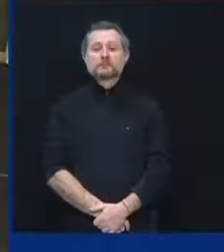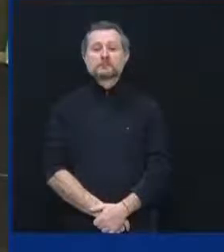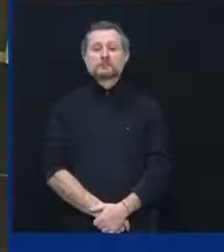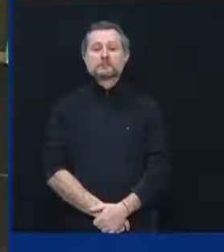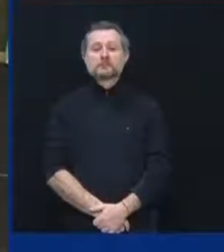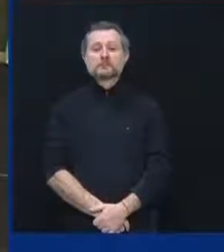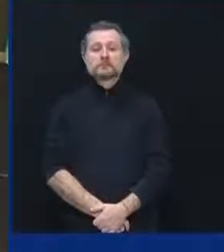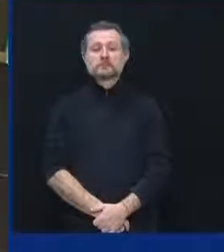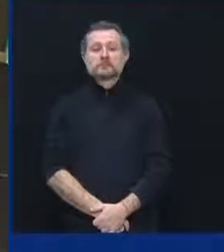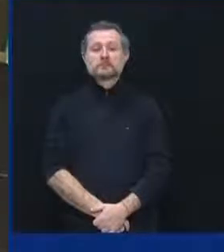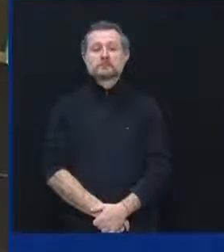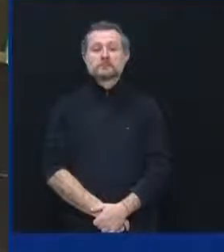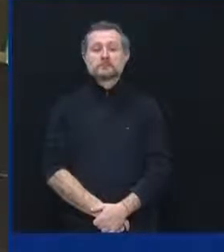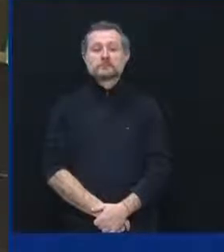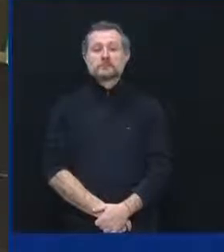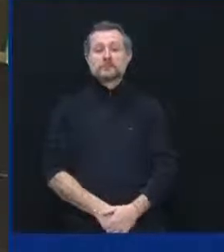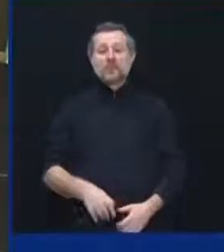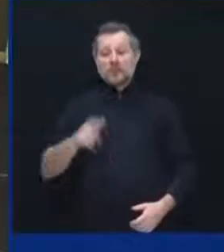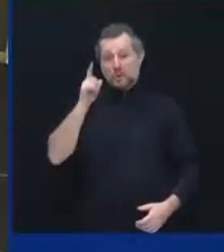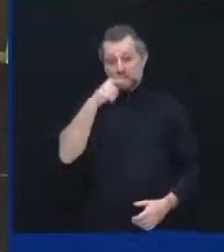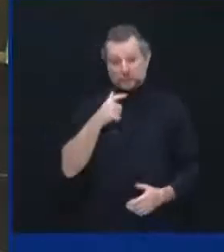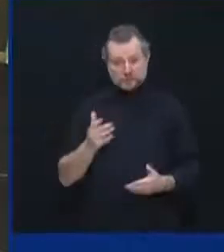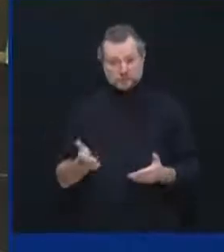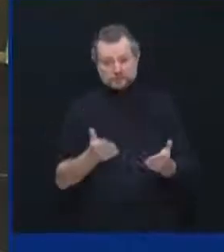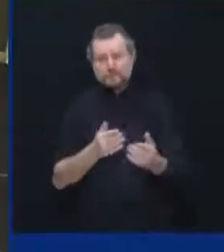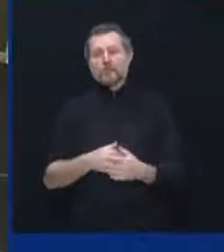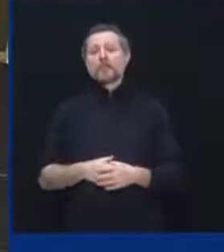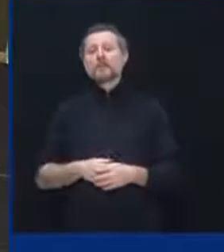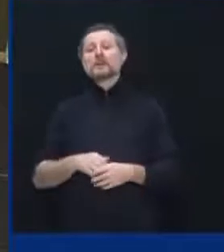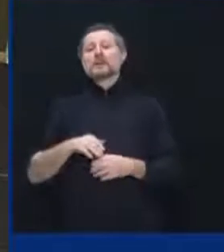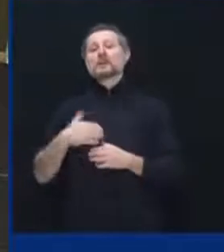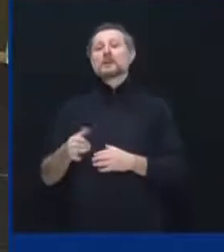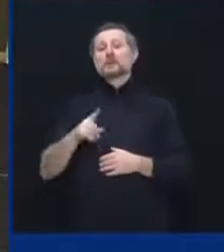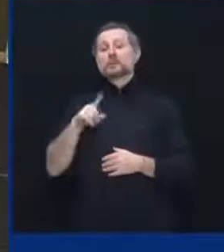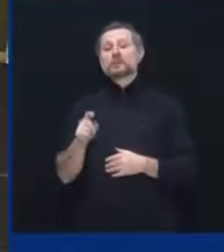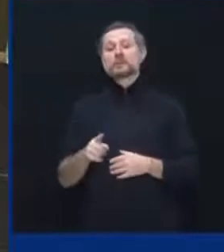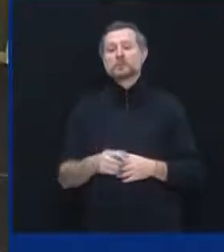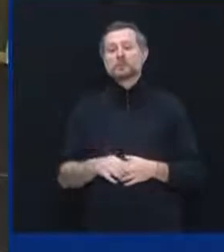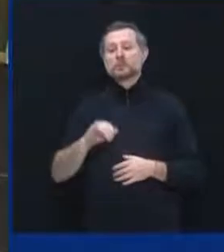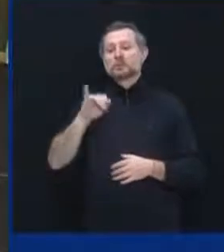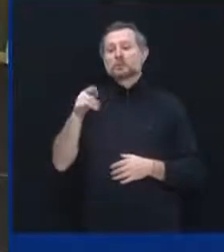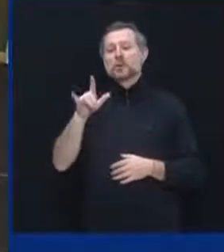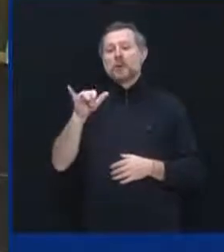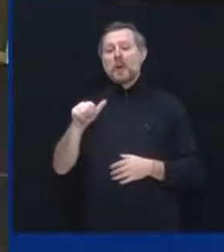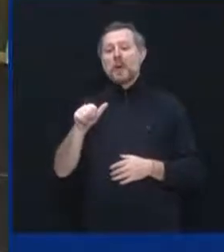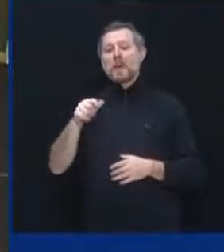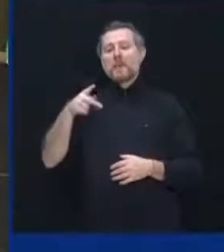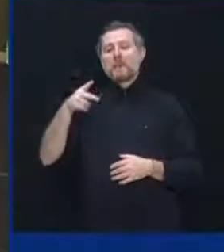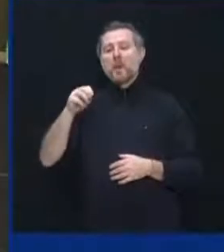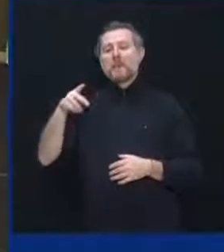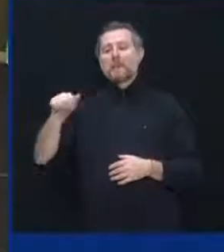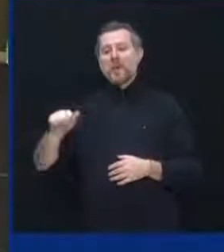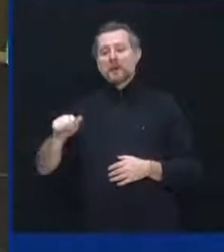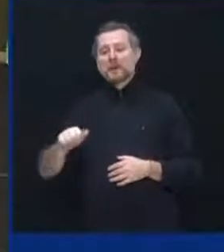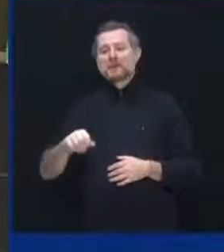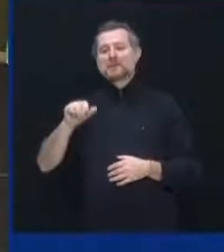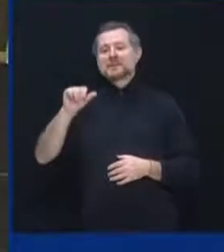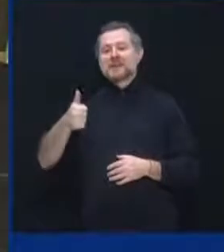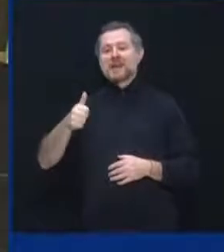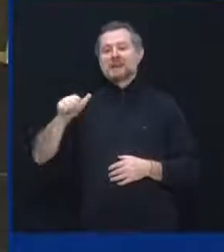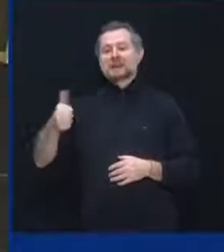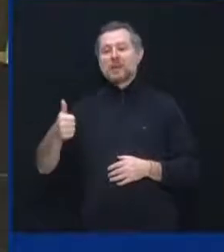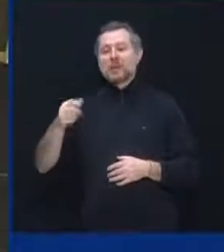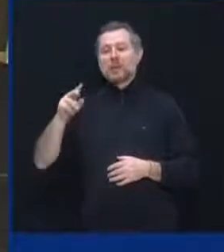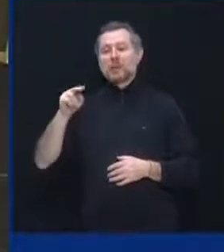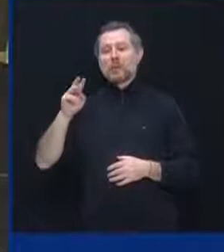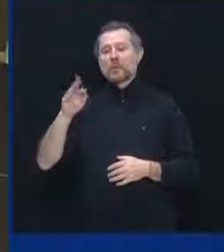Next question, operator. Governor, your next question comes from Julia Papa of 1010 Wins. Juliet, your line is